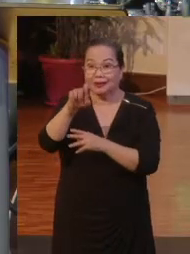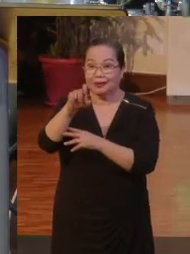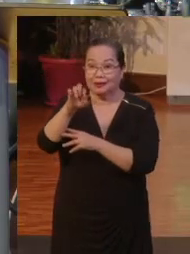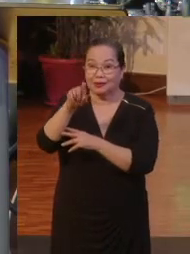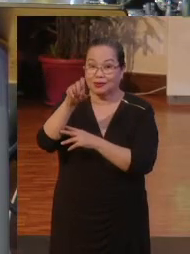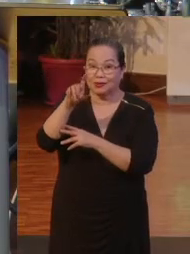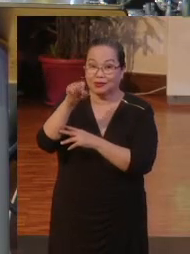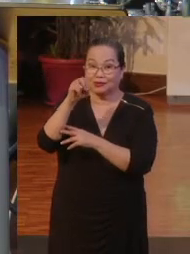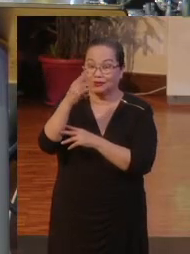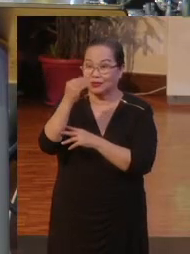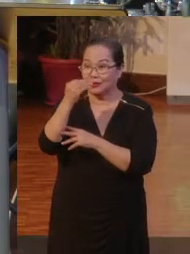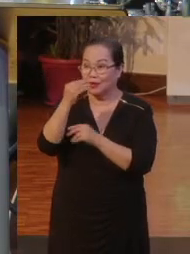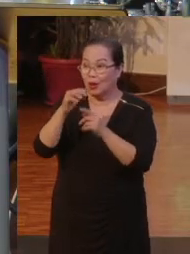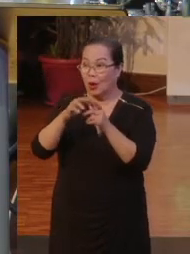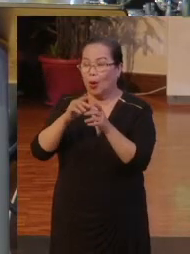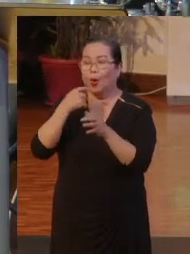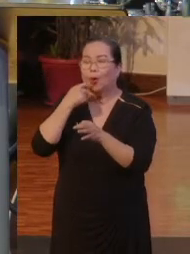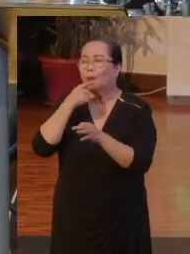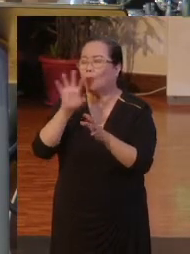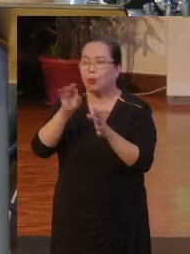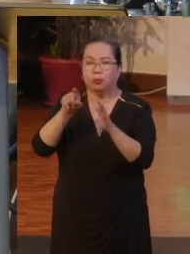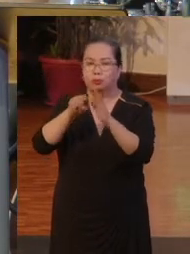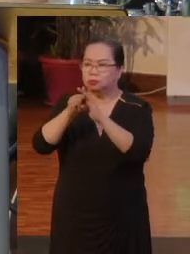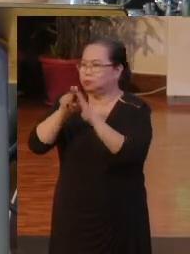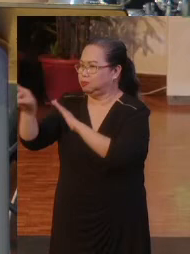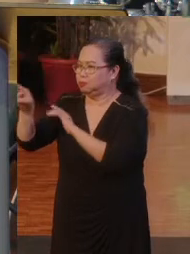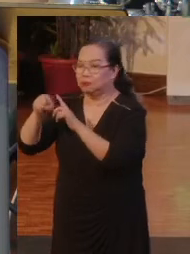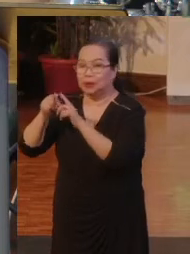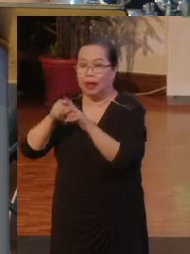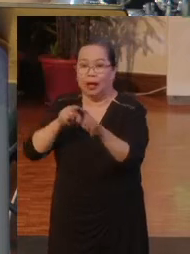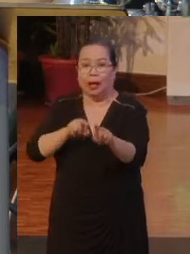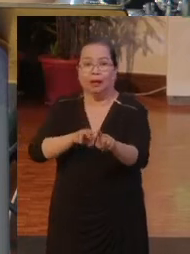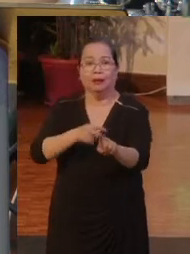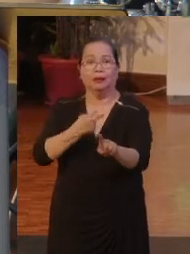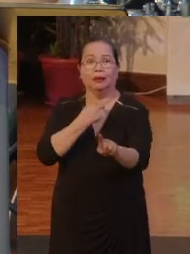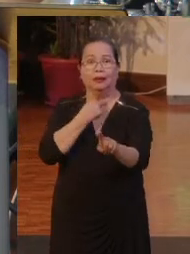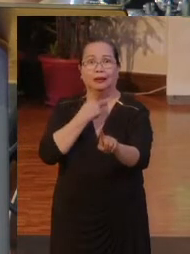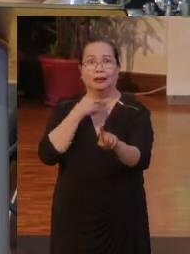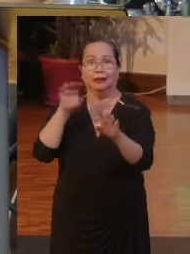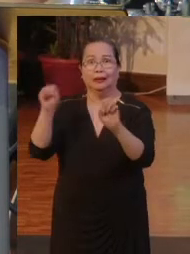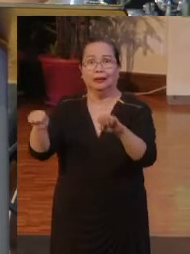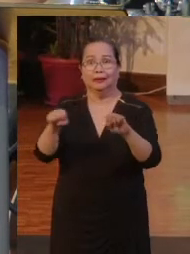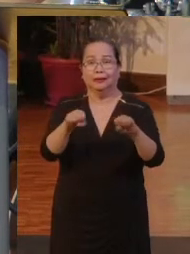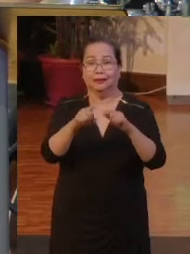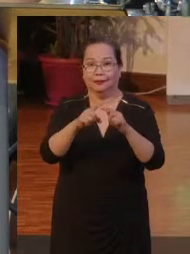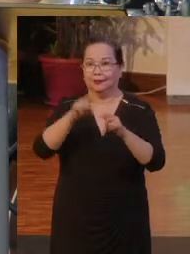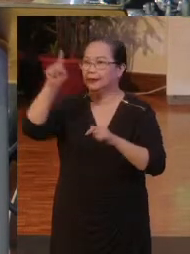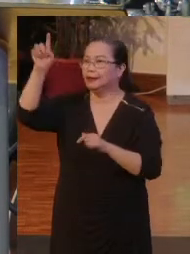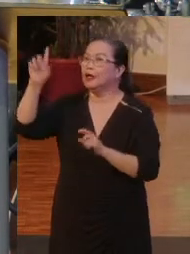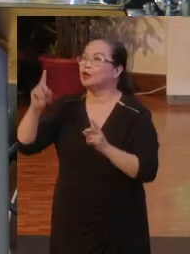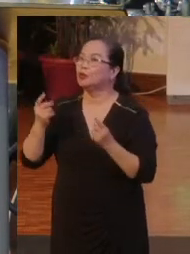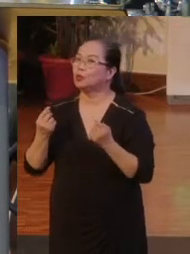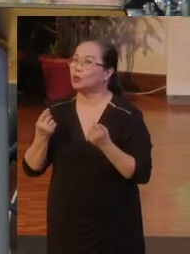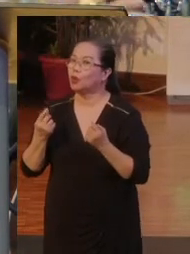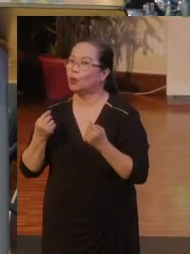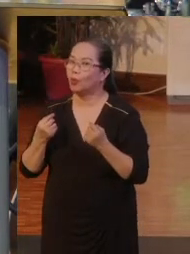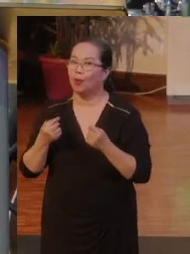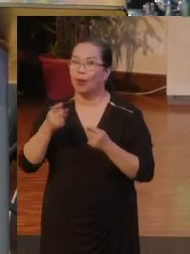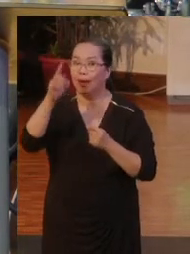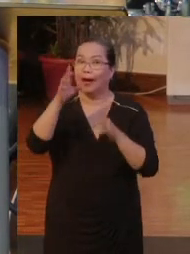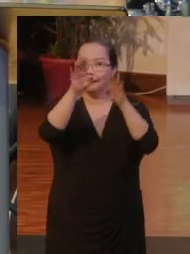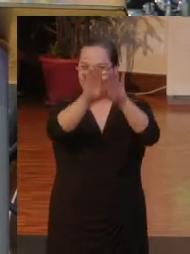14, wala silang pwedeng takbuhan, kundi ang dagat. So anong ginawa ng Diyos? Hinati niya yung